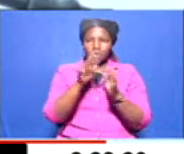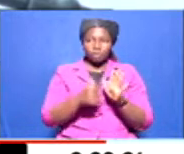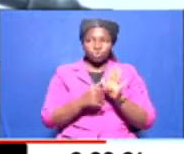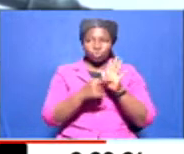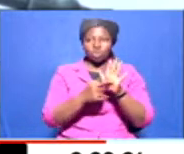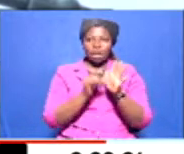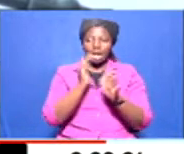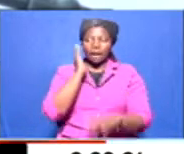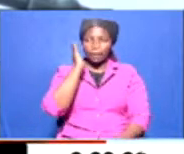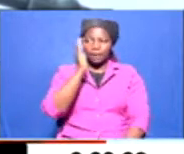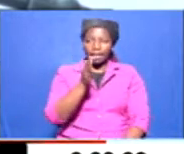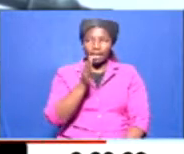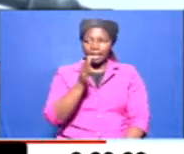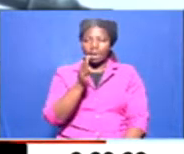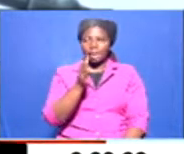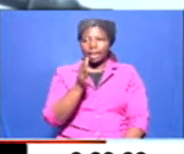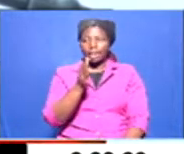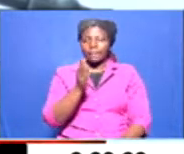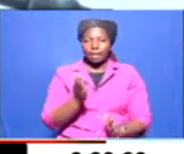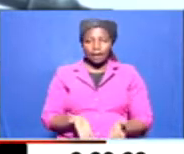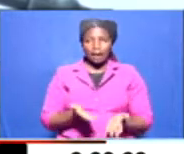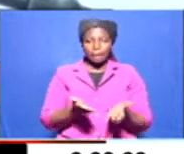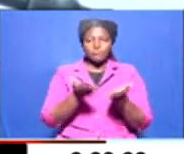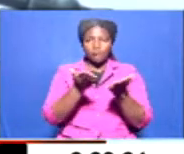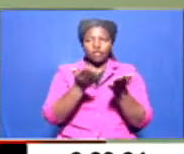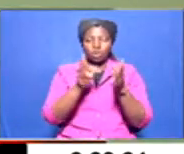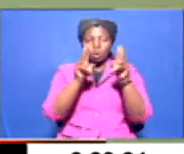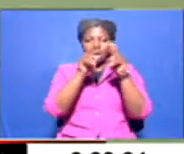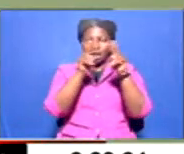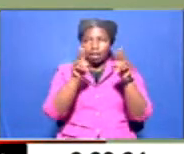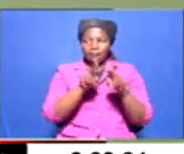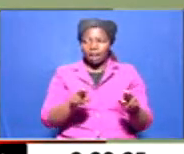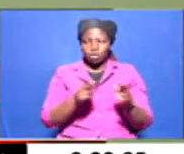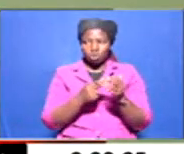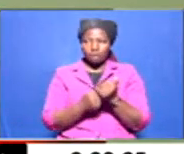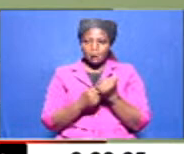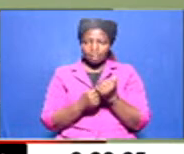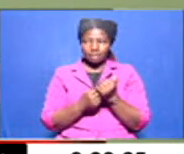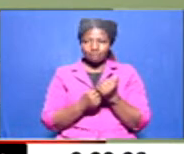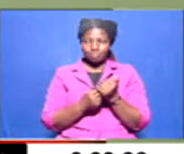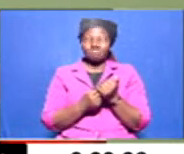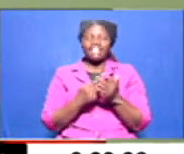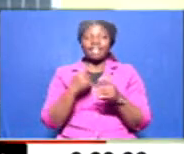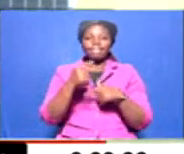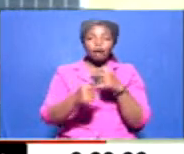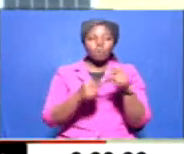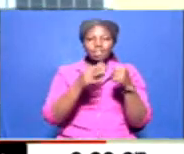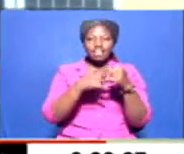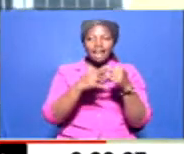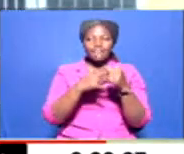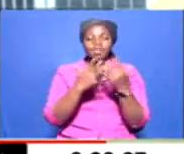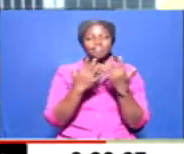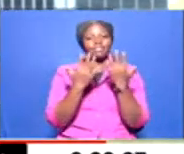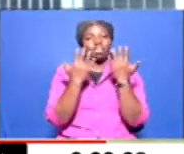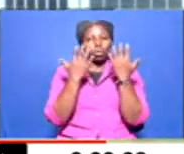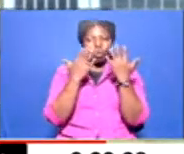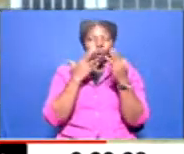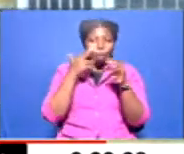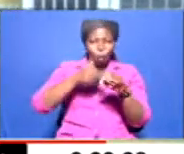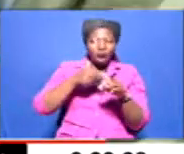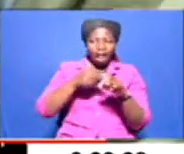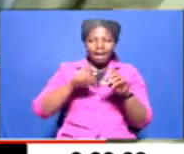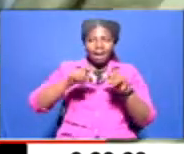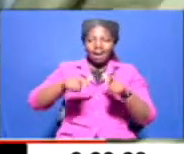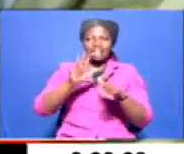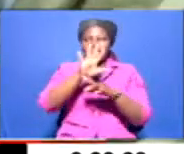going to further enhance international partnership. At the ongoing 9th Oil and Gas Africa and Power Energy